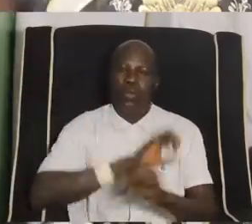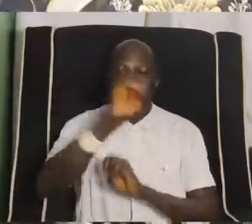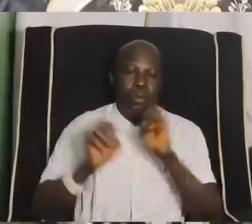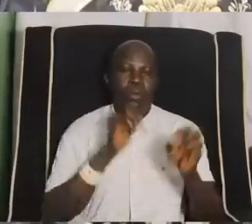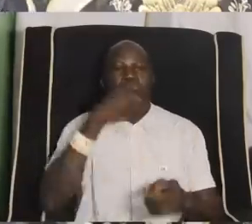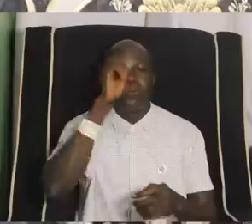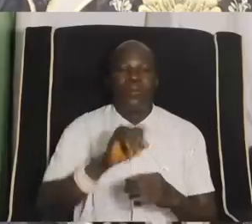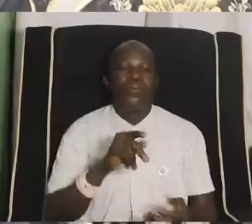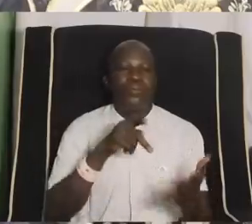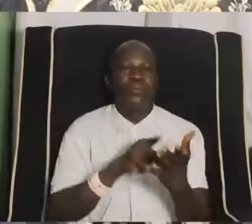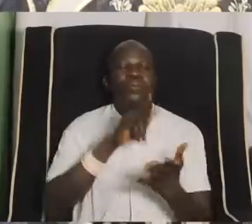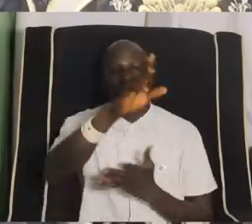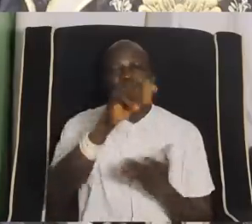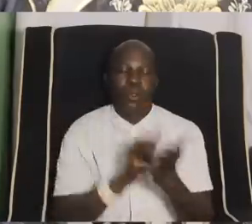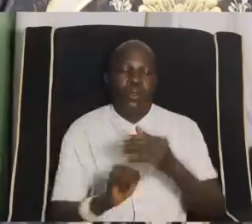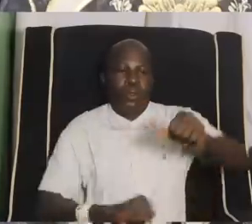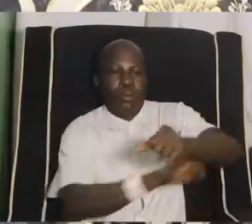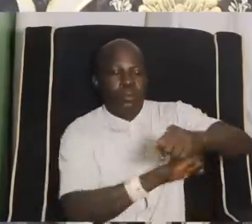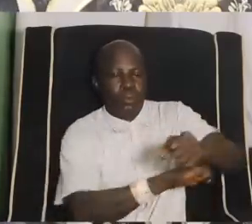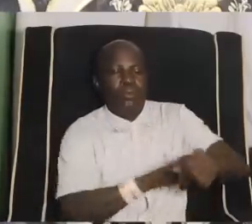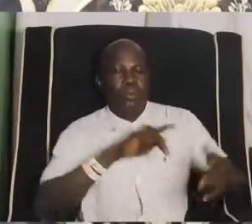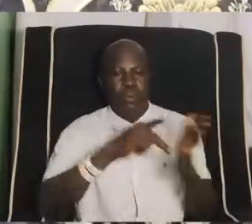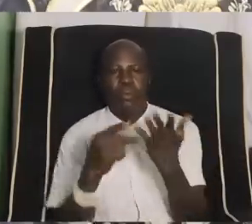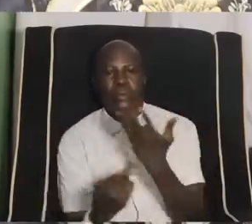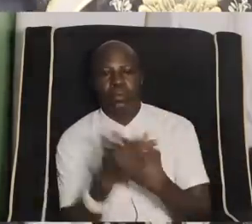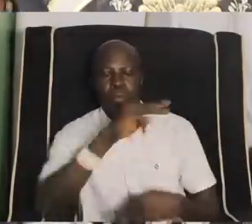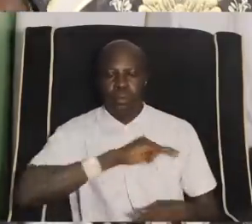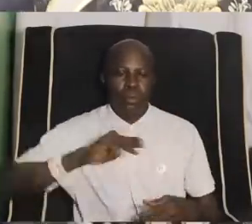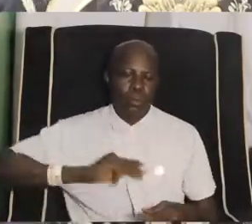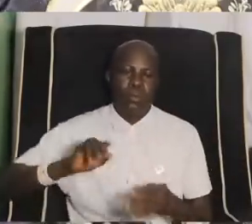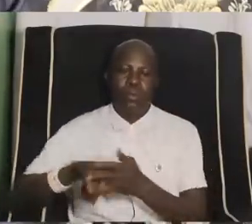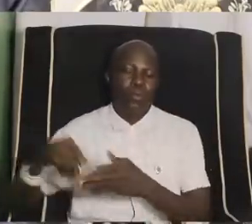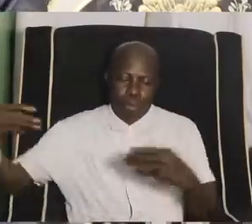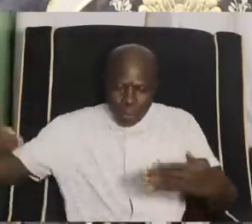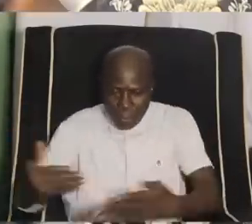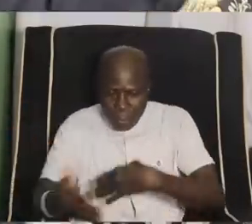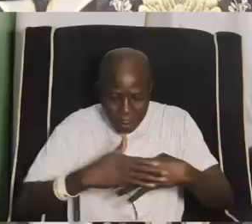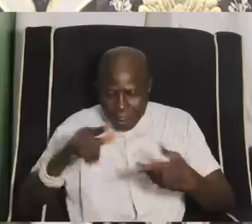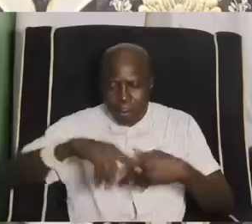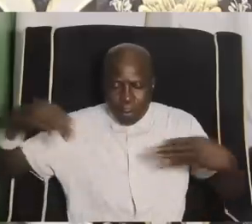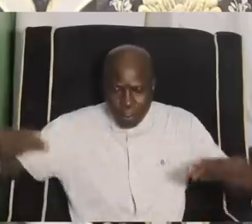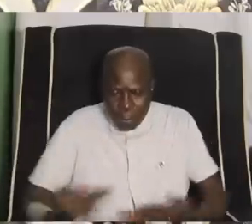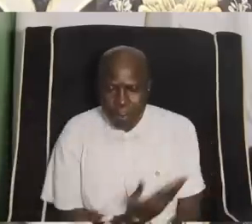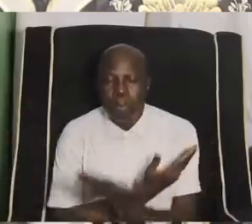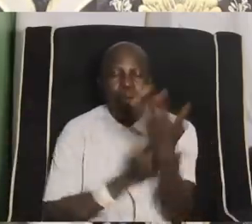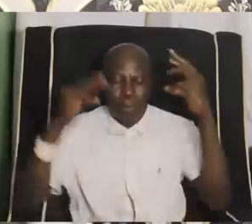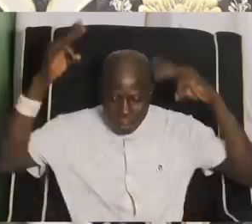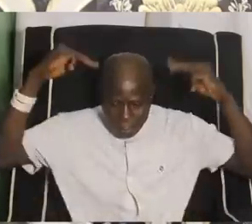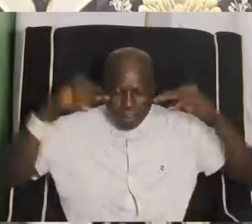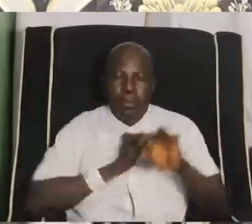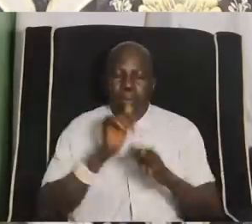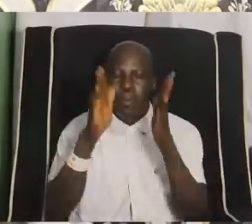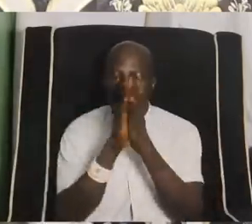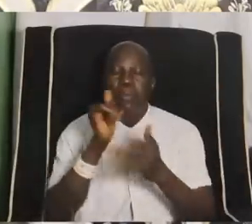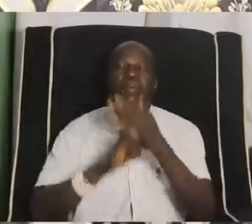mo eyin te support the program eyin te ti ri owuro leyin mo gbadura I pray mo to pe